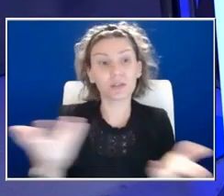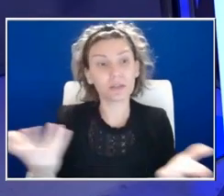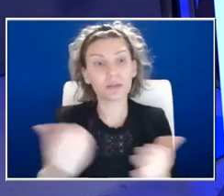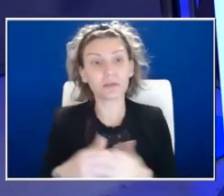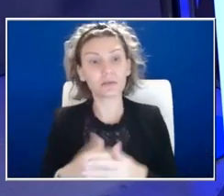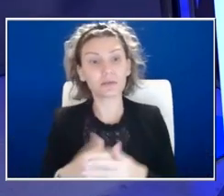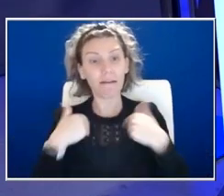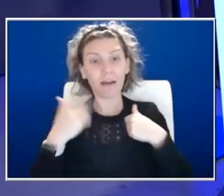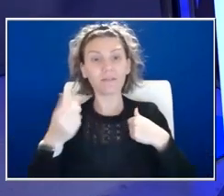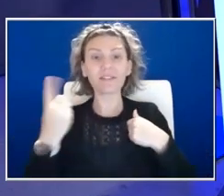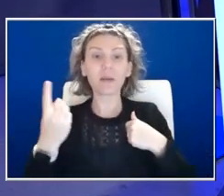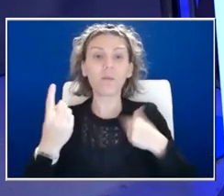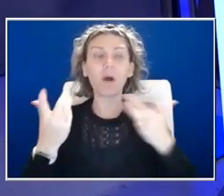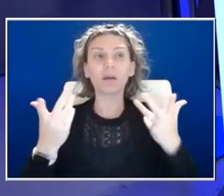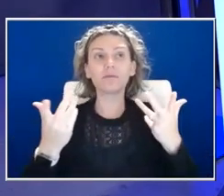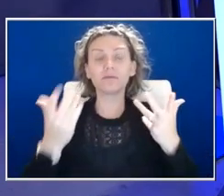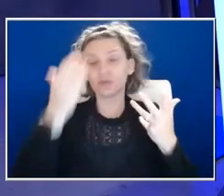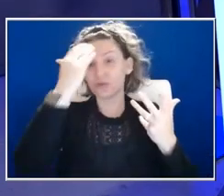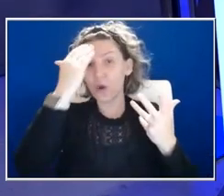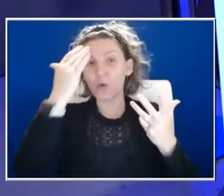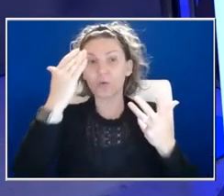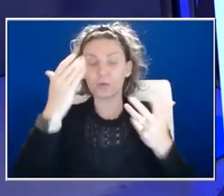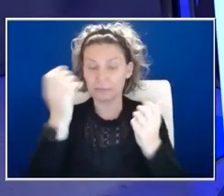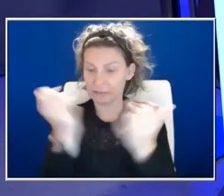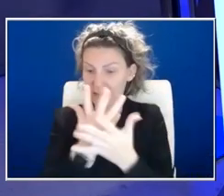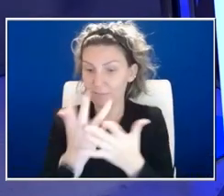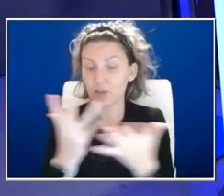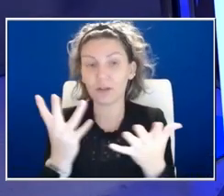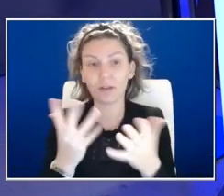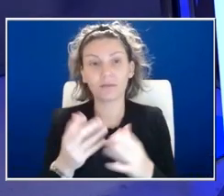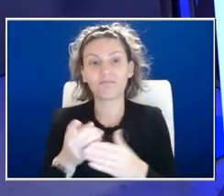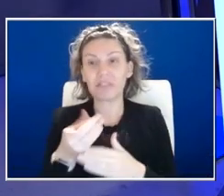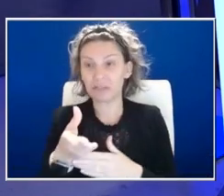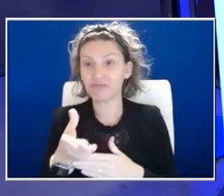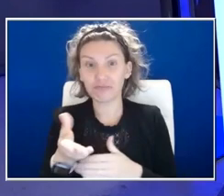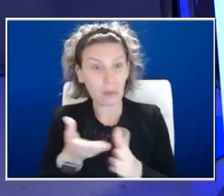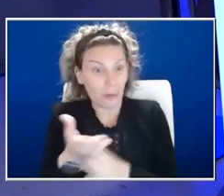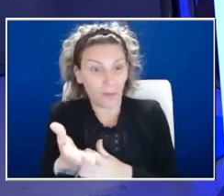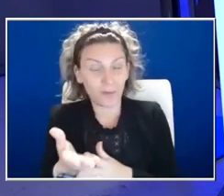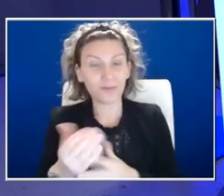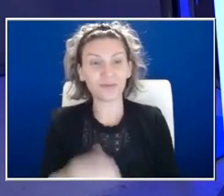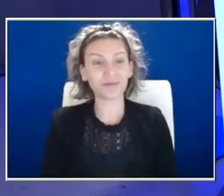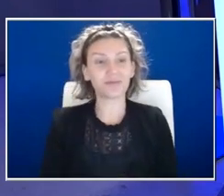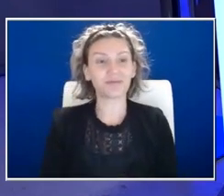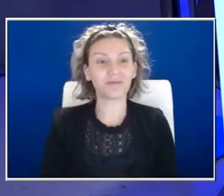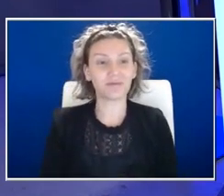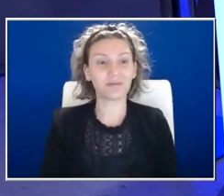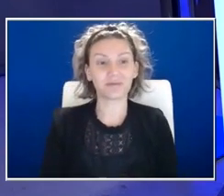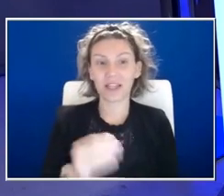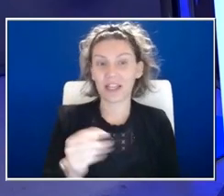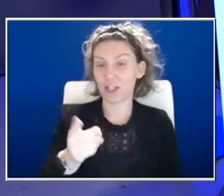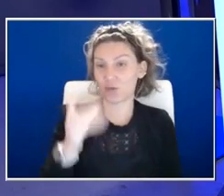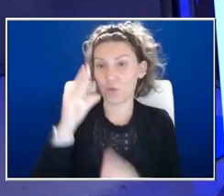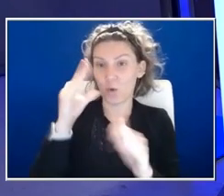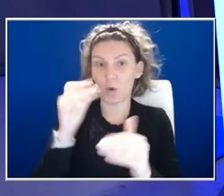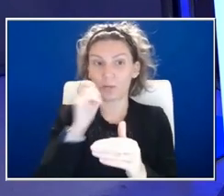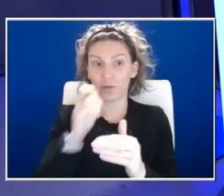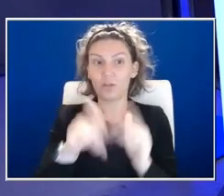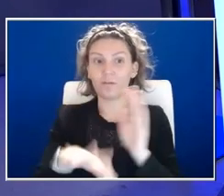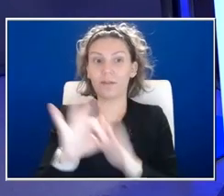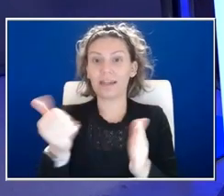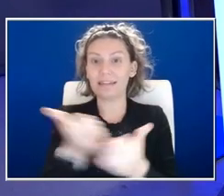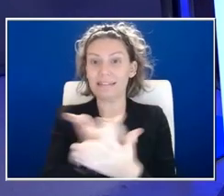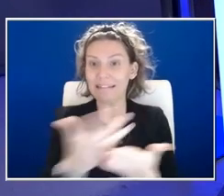who knows the system, knows everything, and you go through it. So that's good. And showing up is key. And you just hope they don't find anything that was